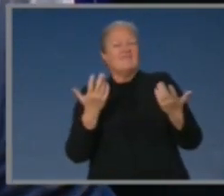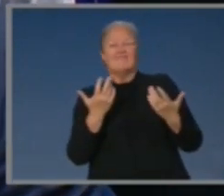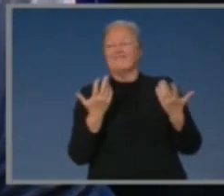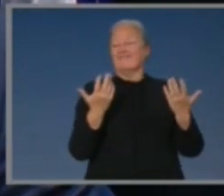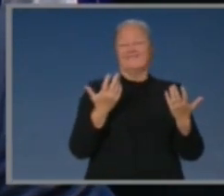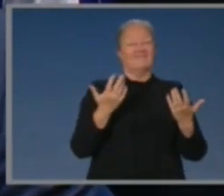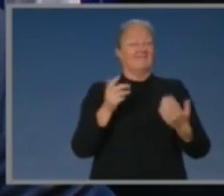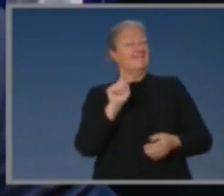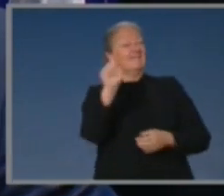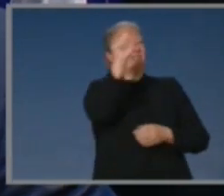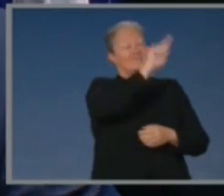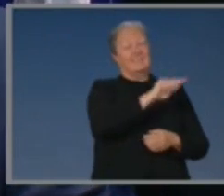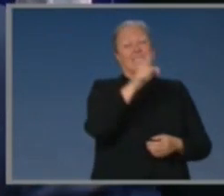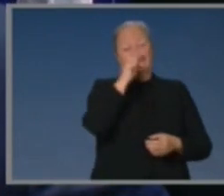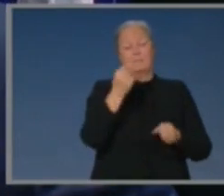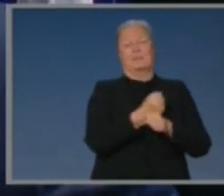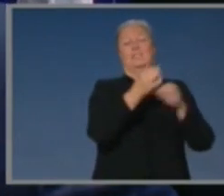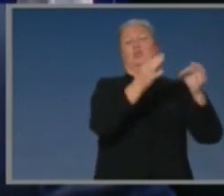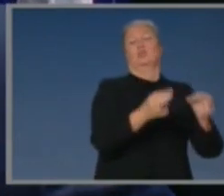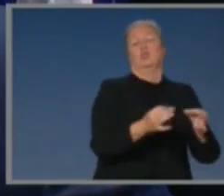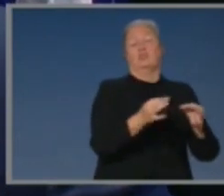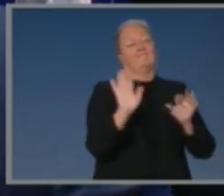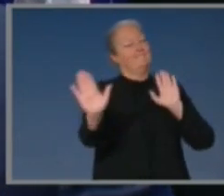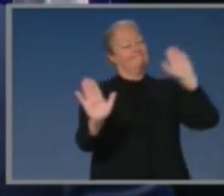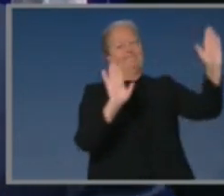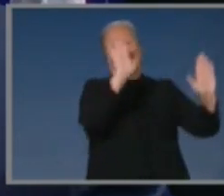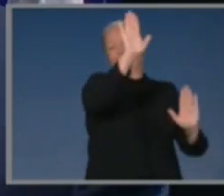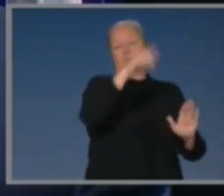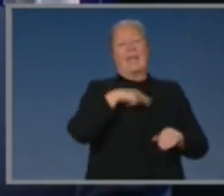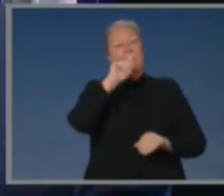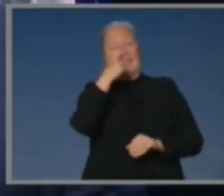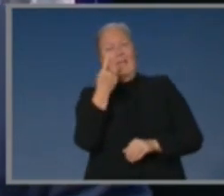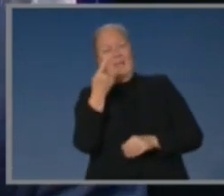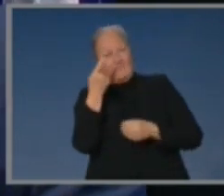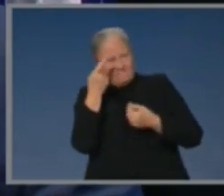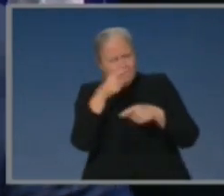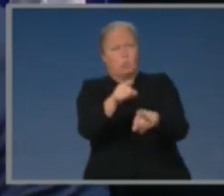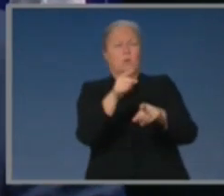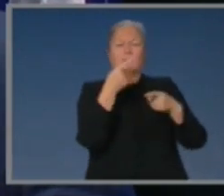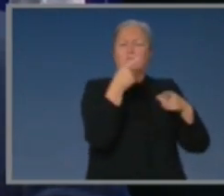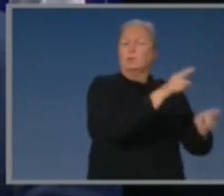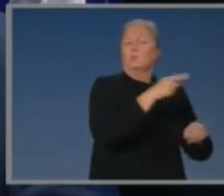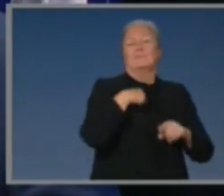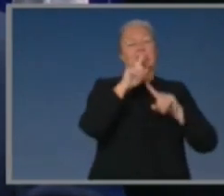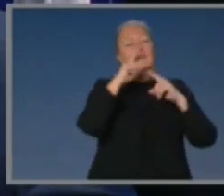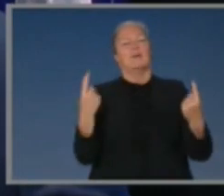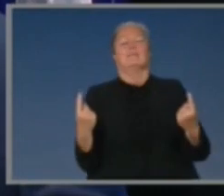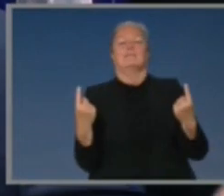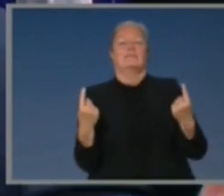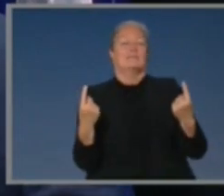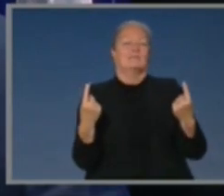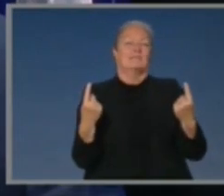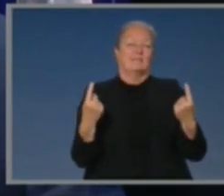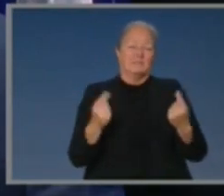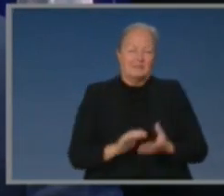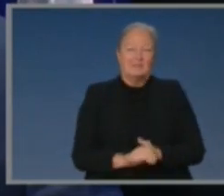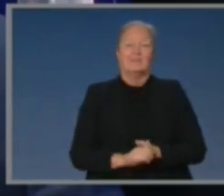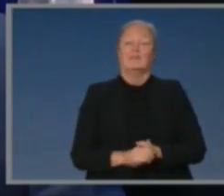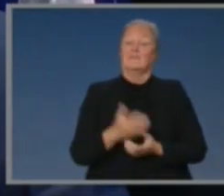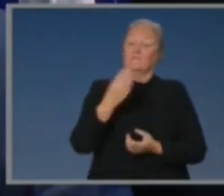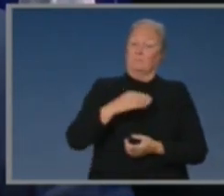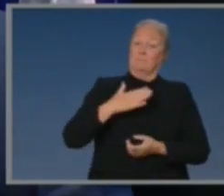decisions that fall specifically within their domain. And the National Cabinet, more than any other tool I've seen in my time in public